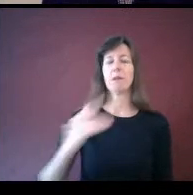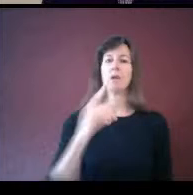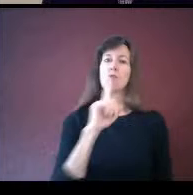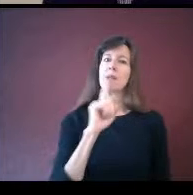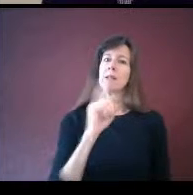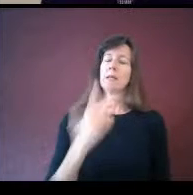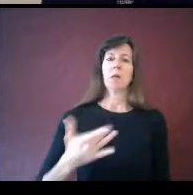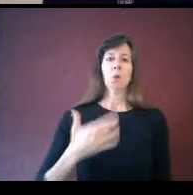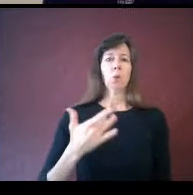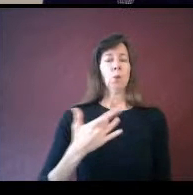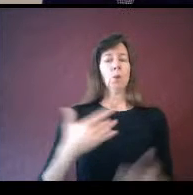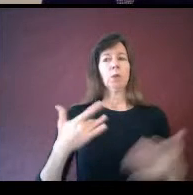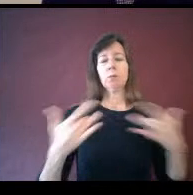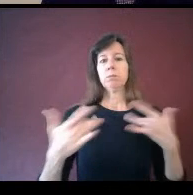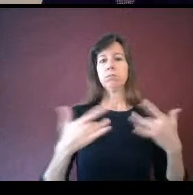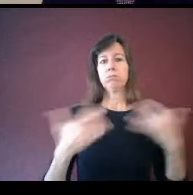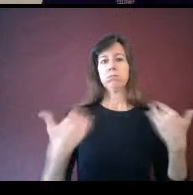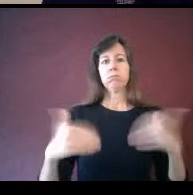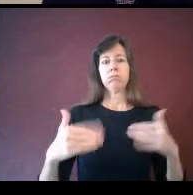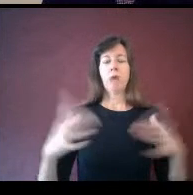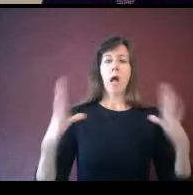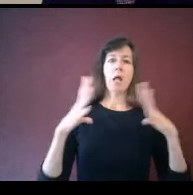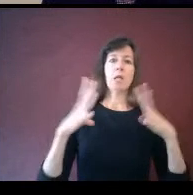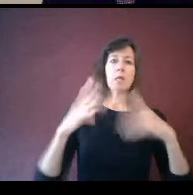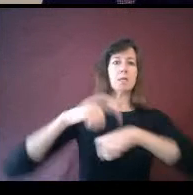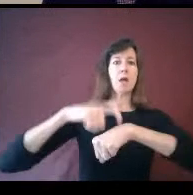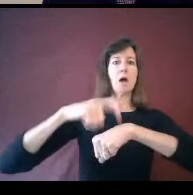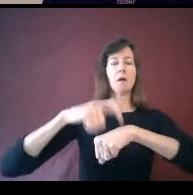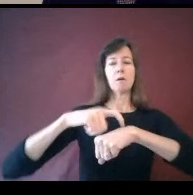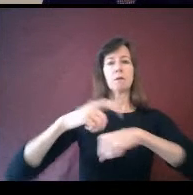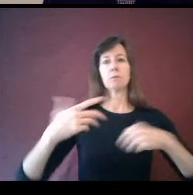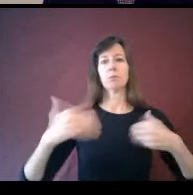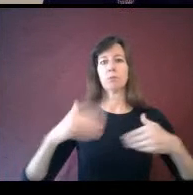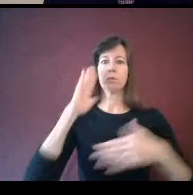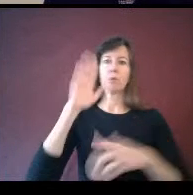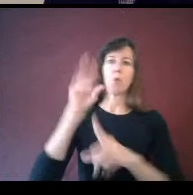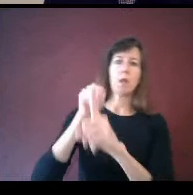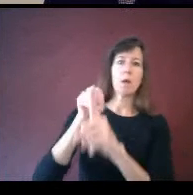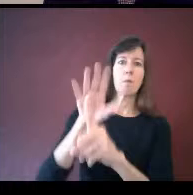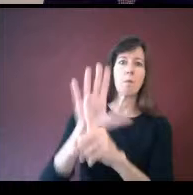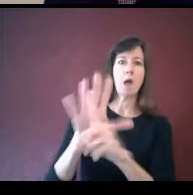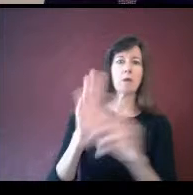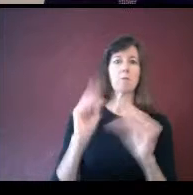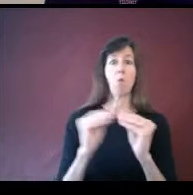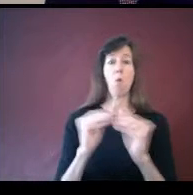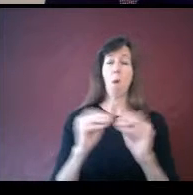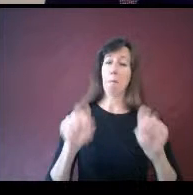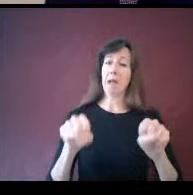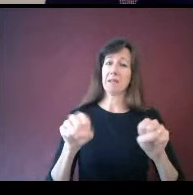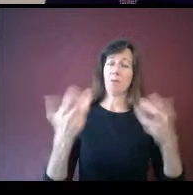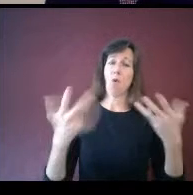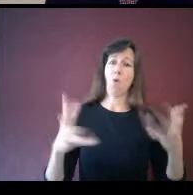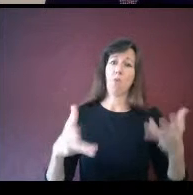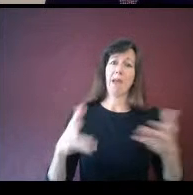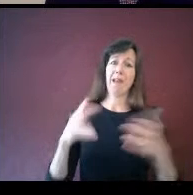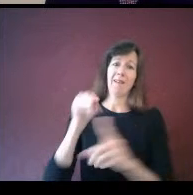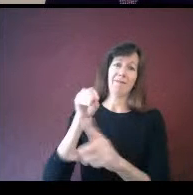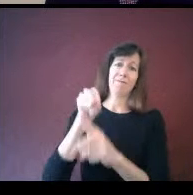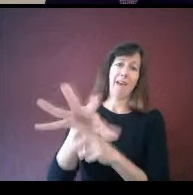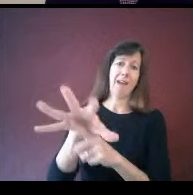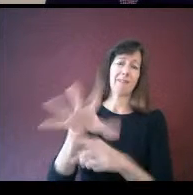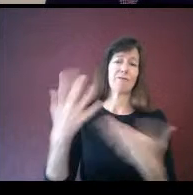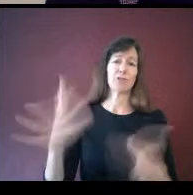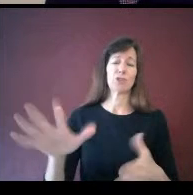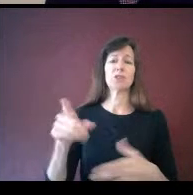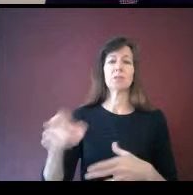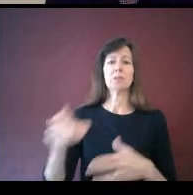period could have and possibly even already is having in terms of the spread of the COVID-19